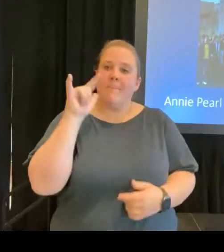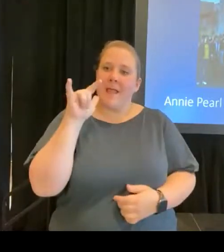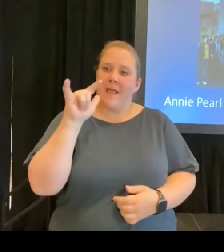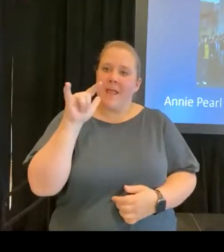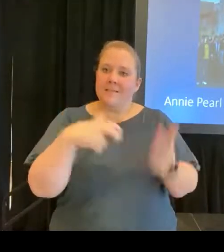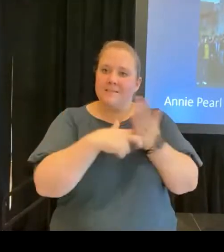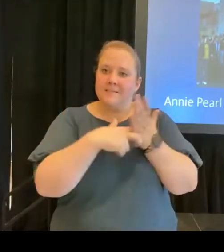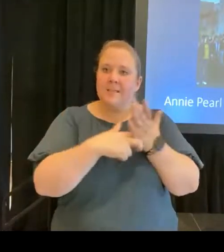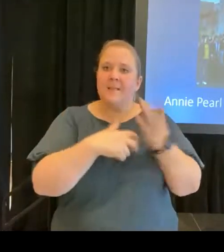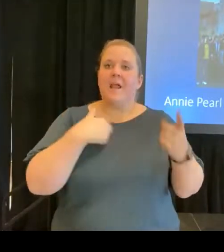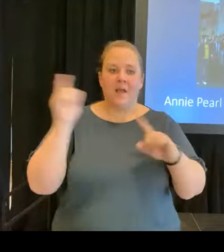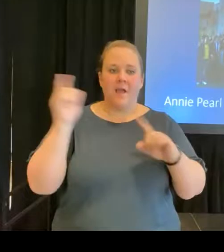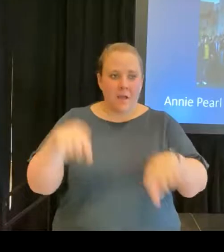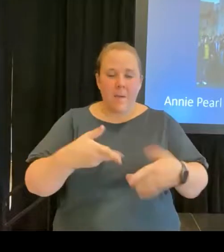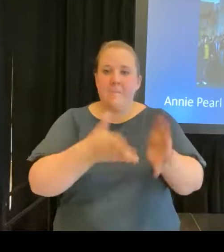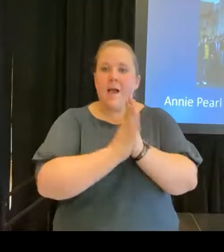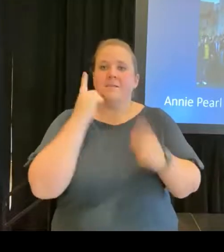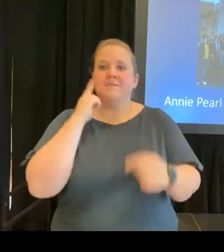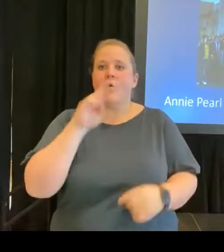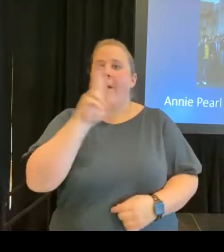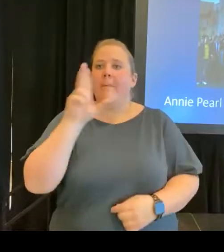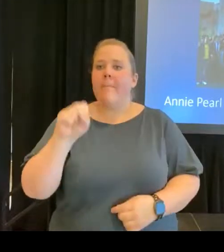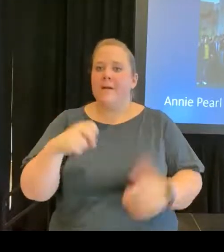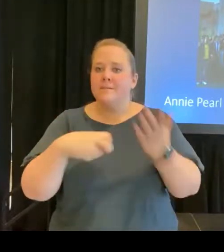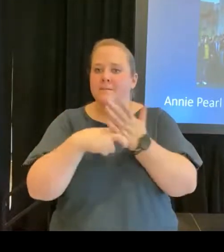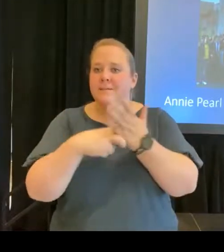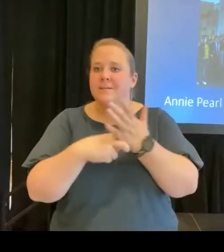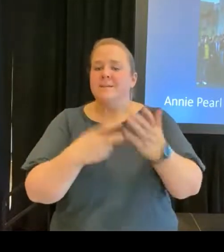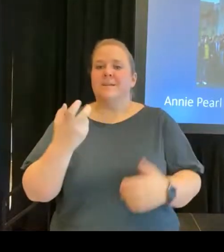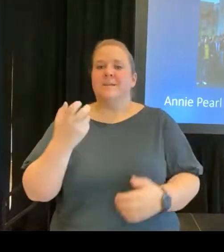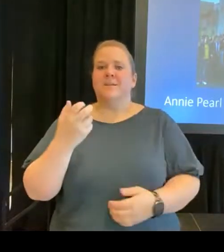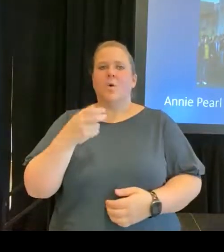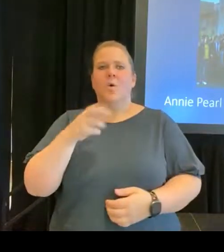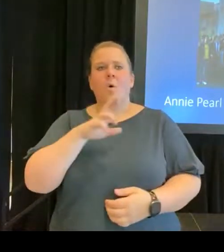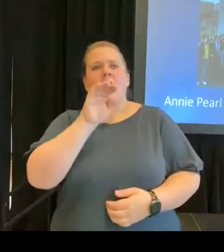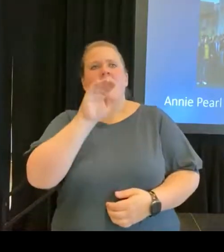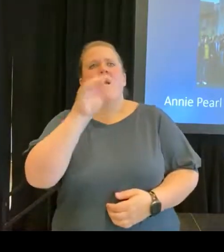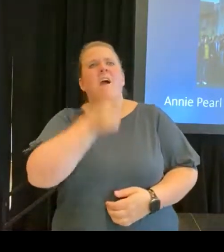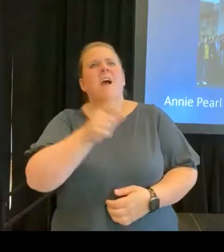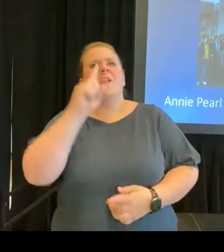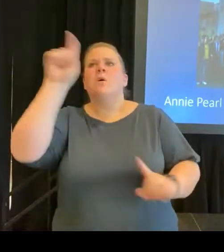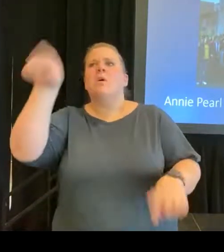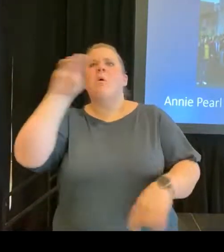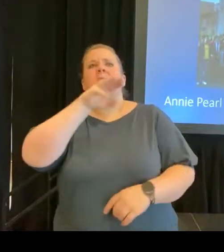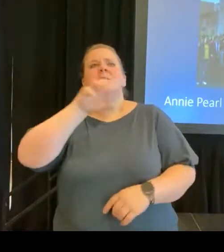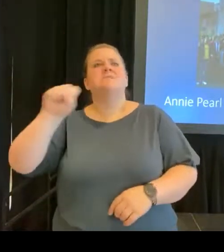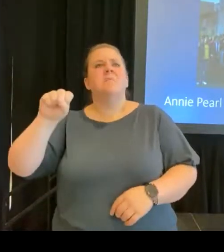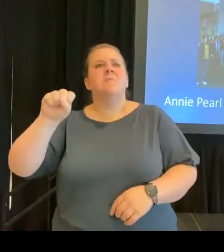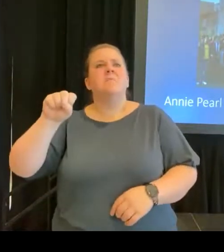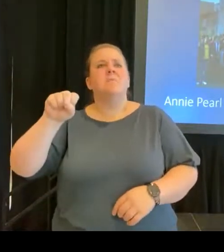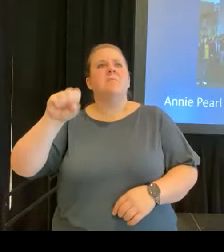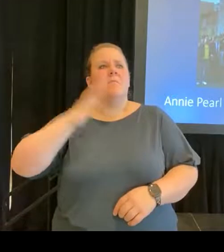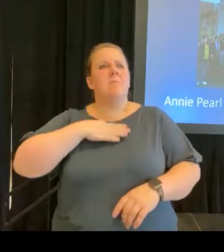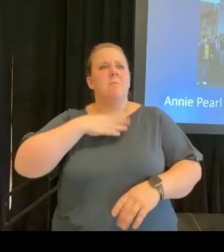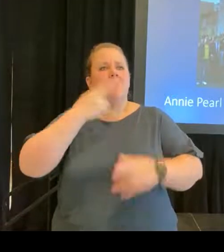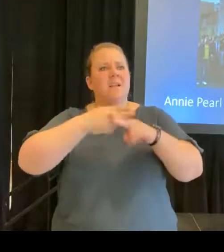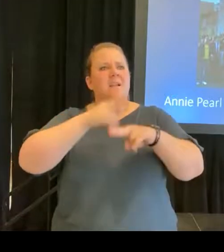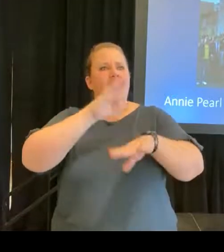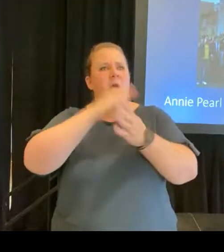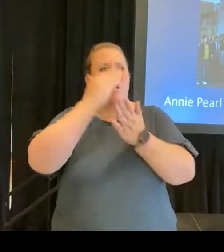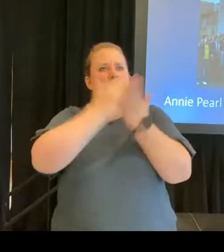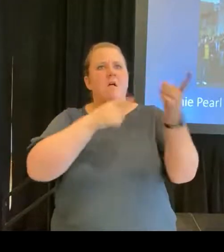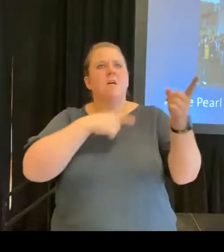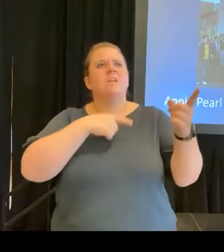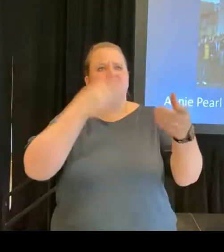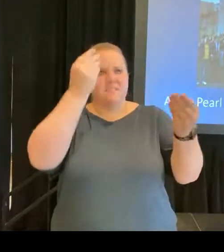ticket, and I was coming in asking for a bus ticket or either. Is anybody going to Mississippi? Put my name on the board, tell